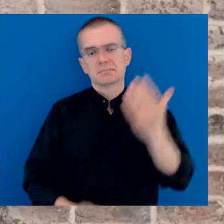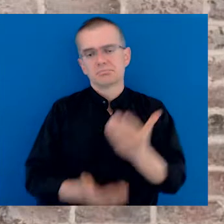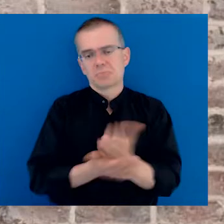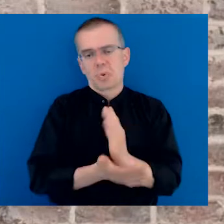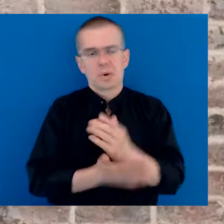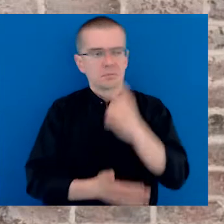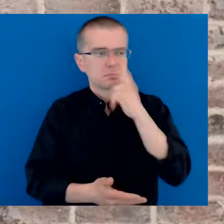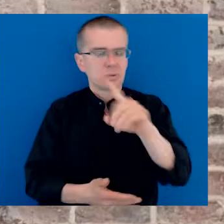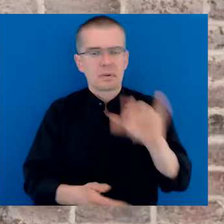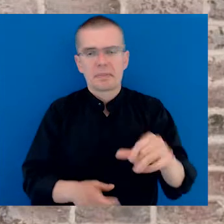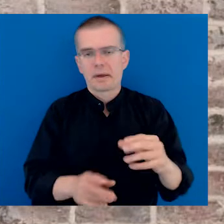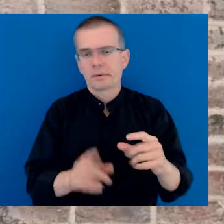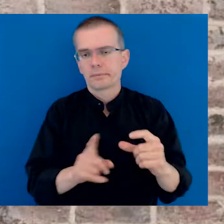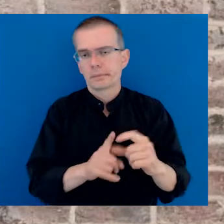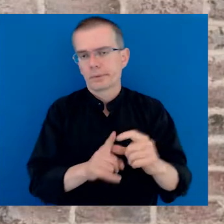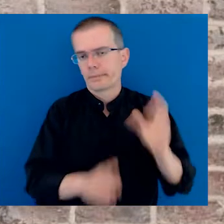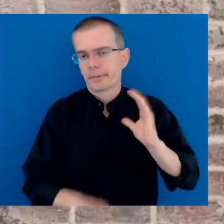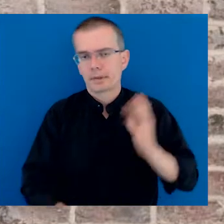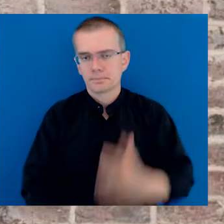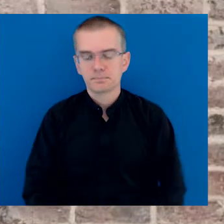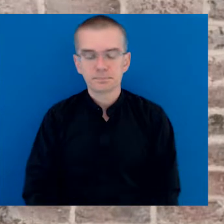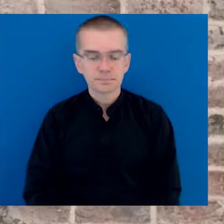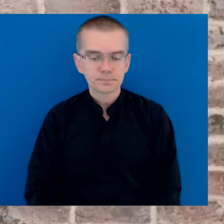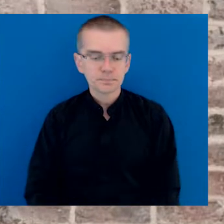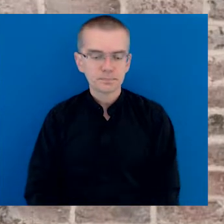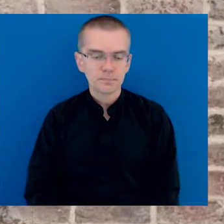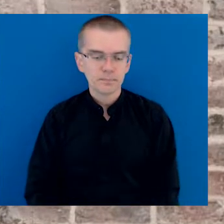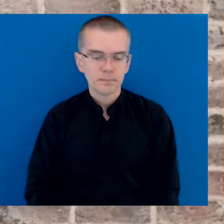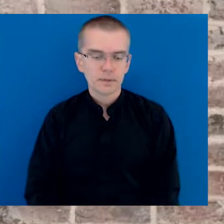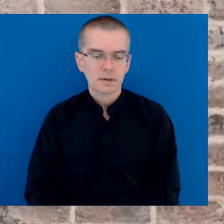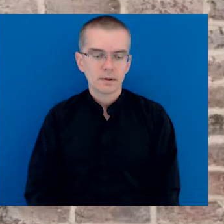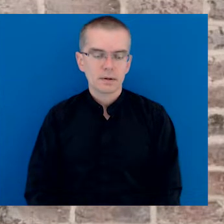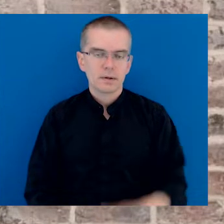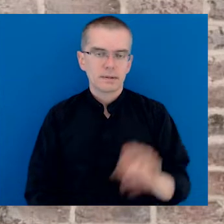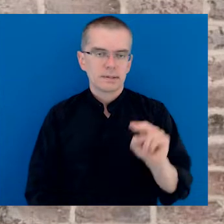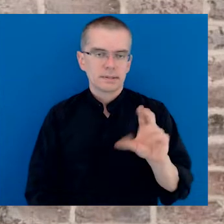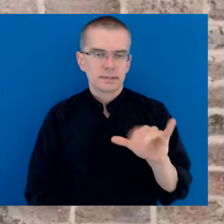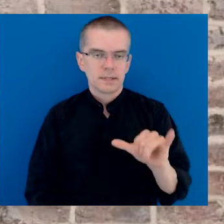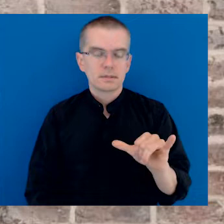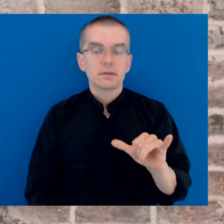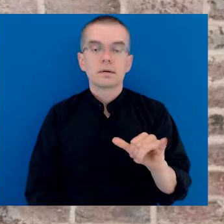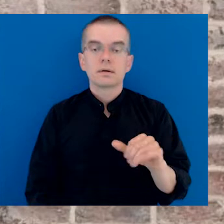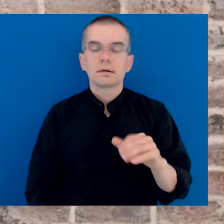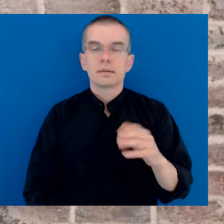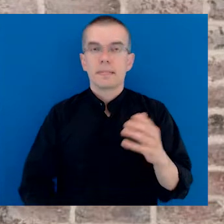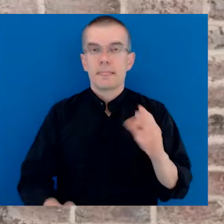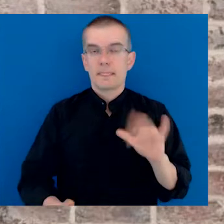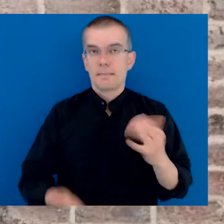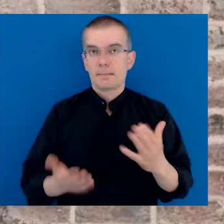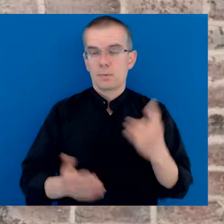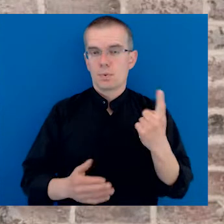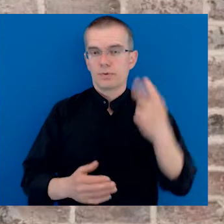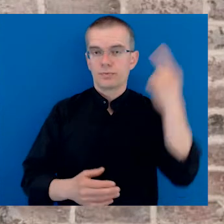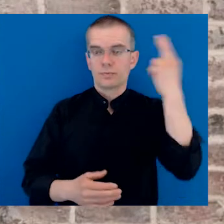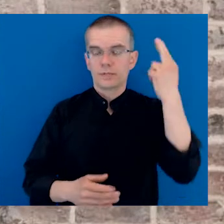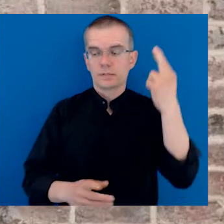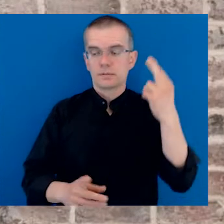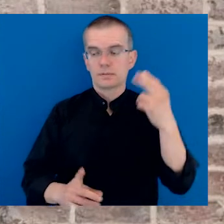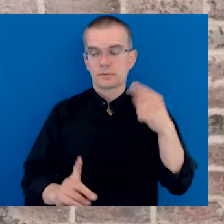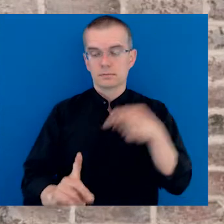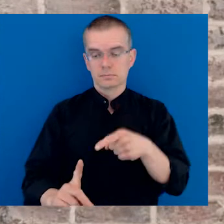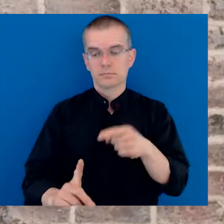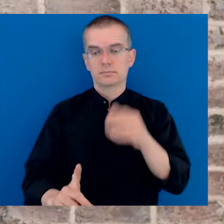have signed his name that way. I agree, and I also believe that this may have been one of the reasons why he, unlike some of